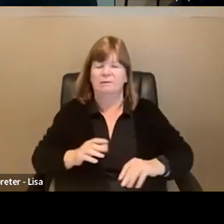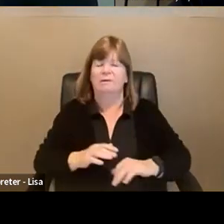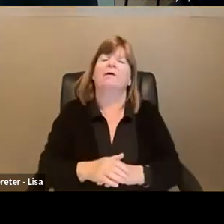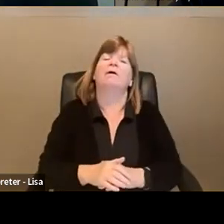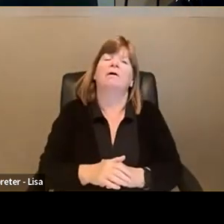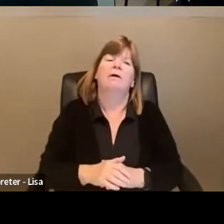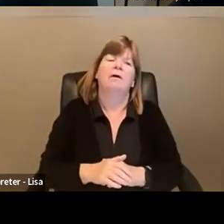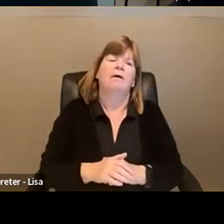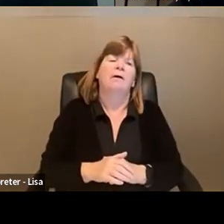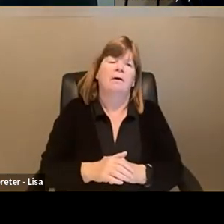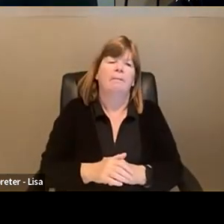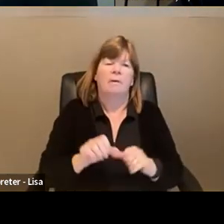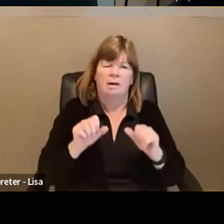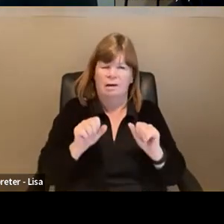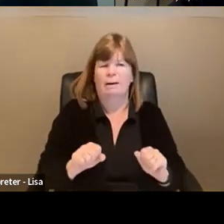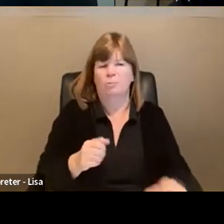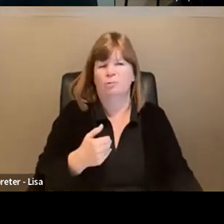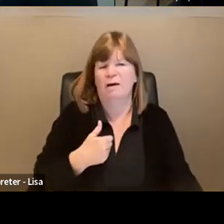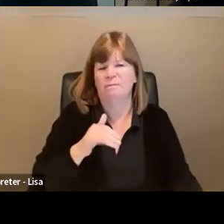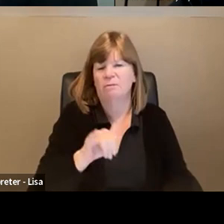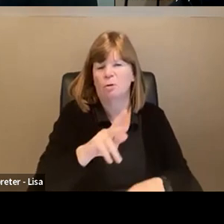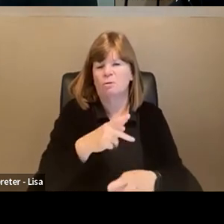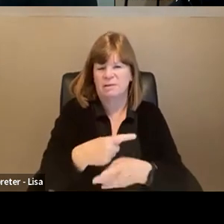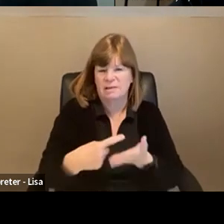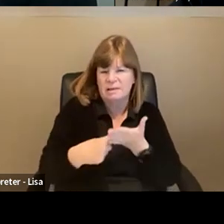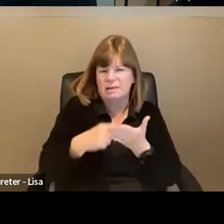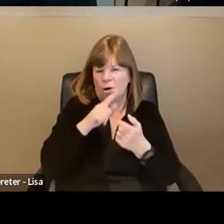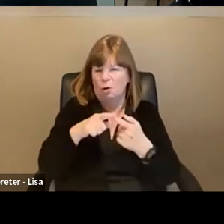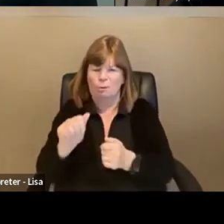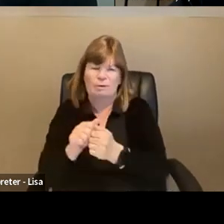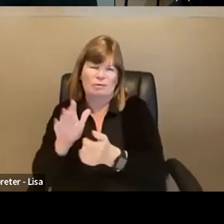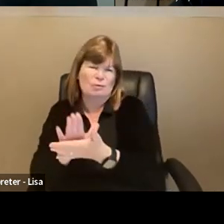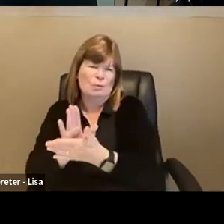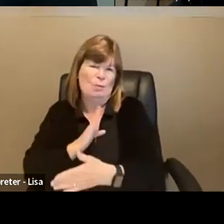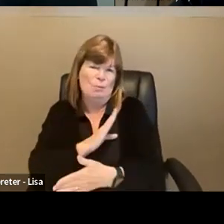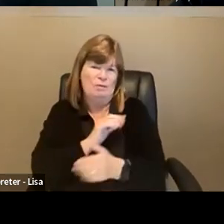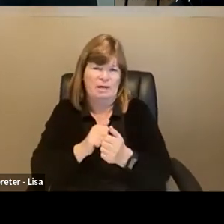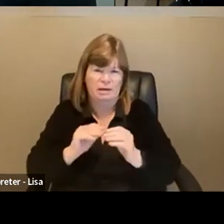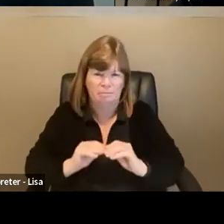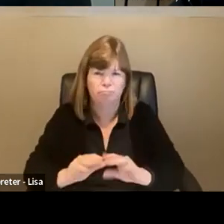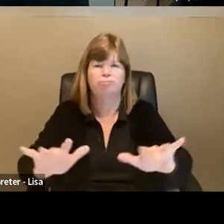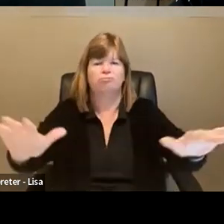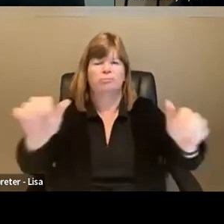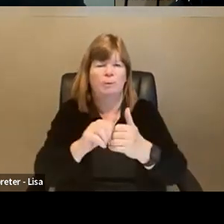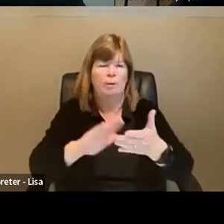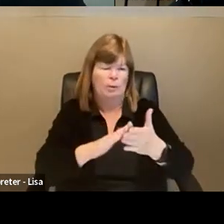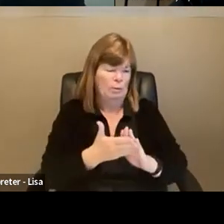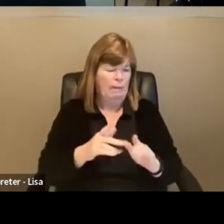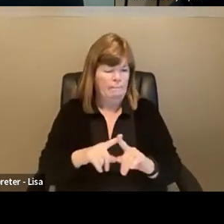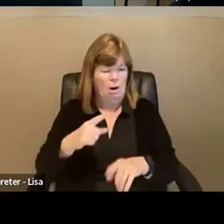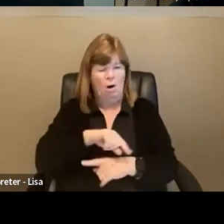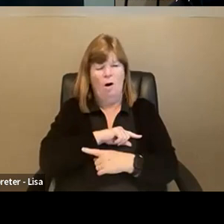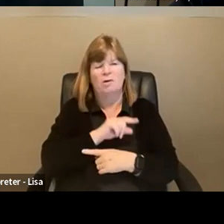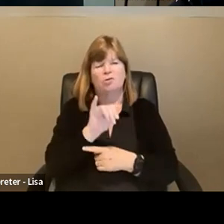being able to have those conversations, not only with our school board so that they could share that out to the community, and also us trying to